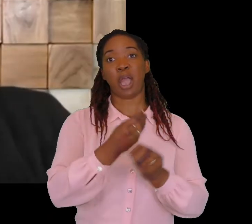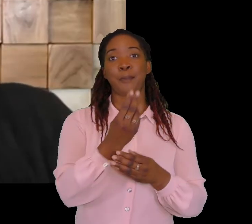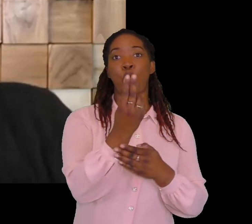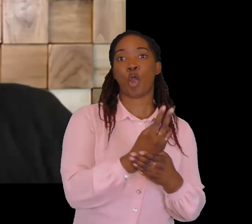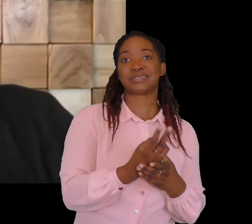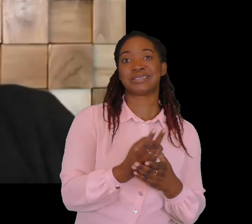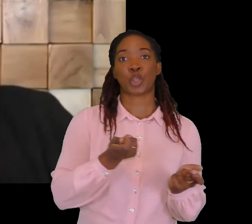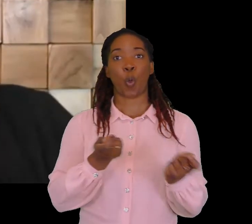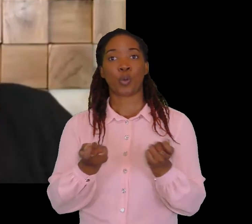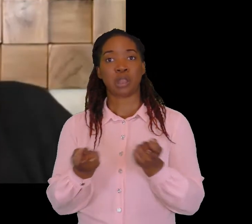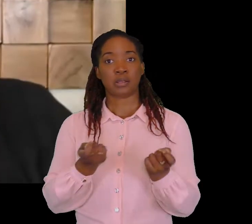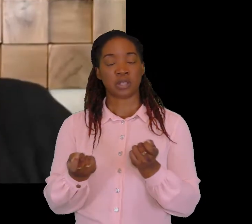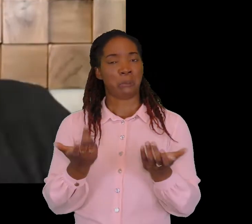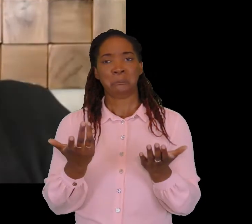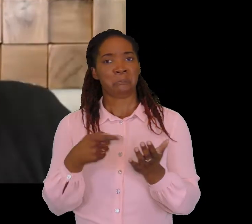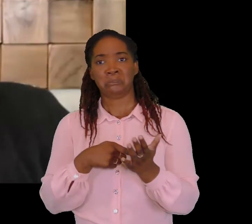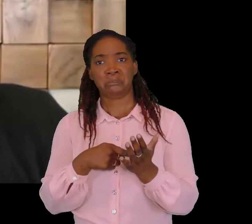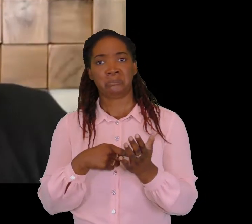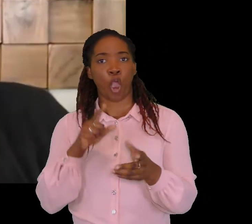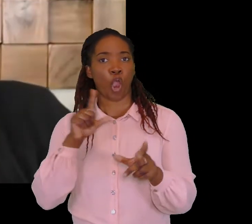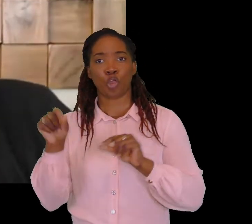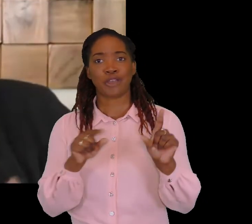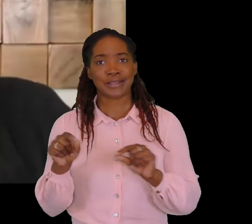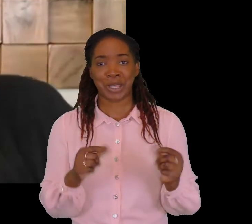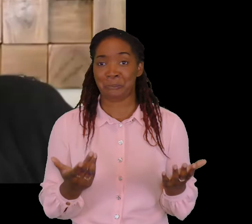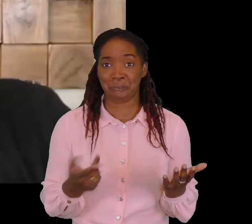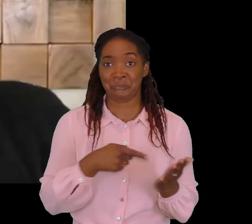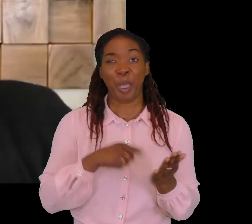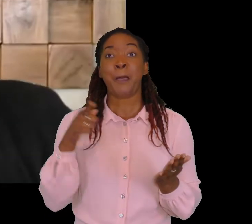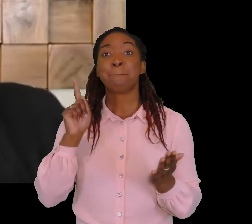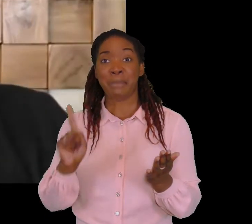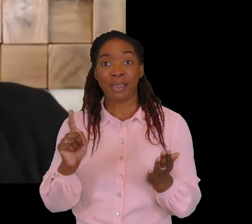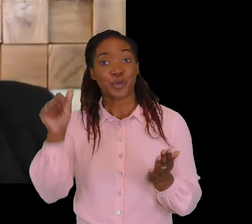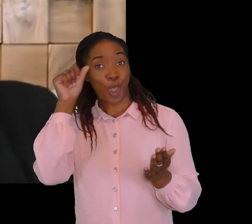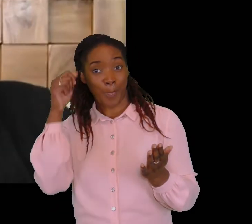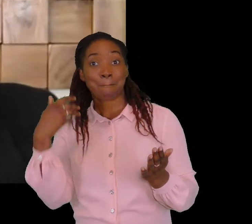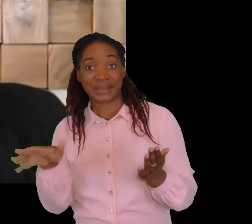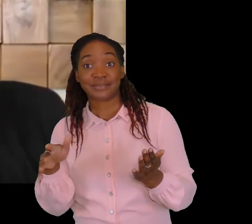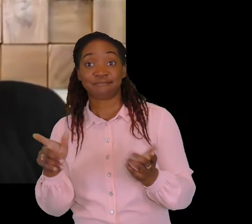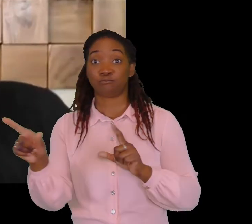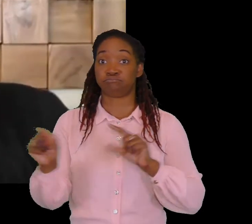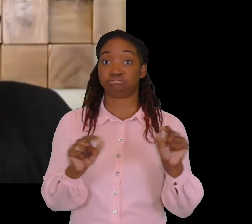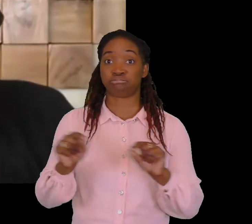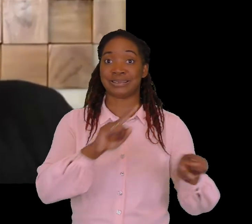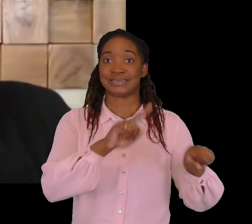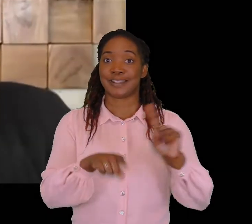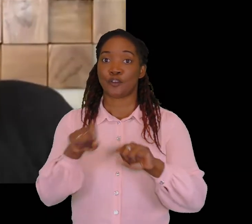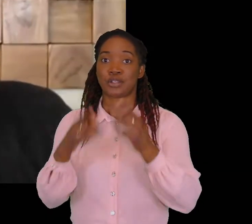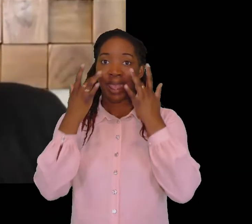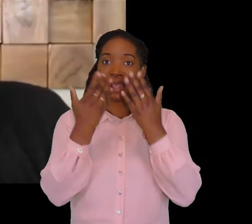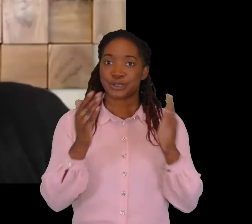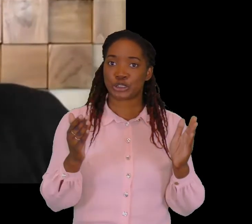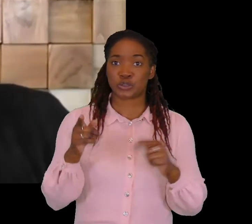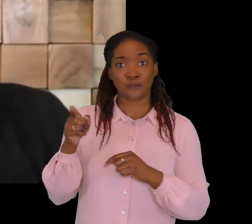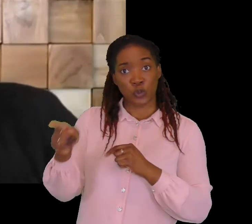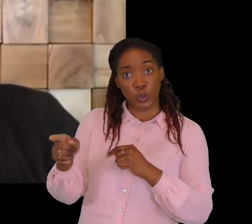organizer, etc., not necessarily as a curator, but of course, you've curated exhibitions. I mean, how does curating sit